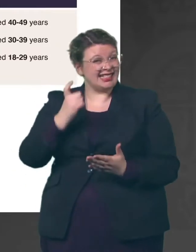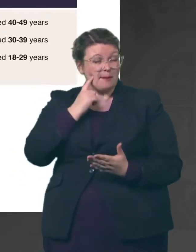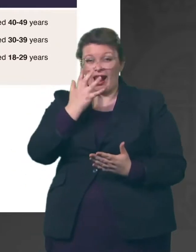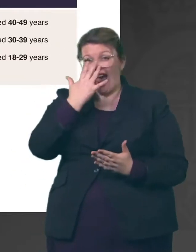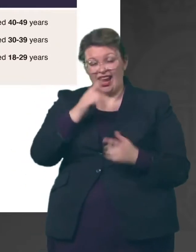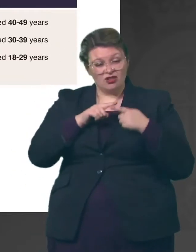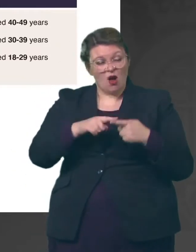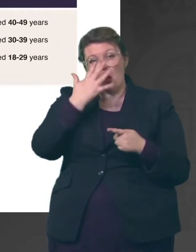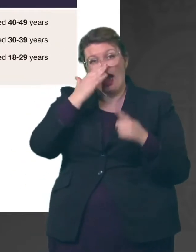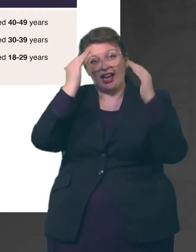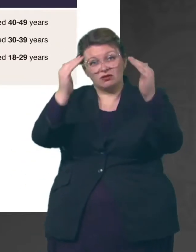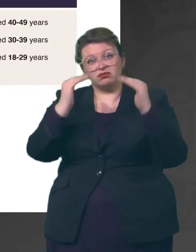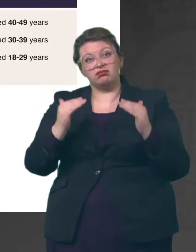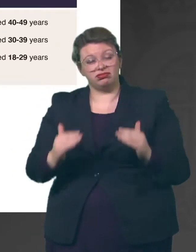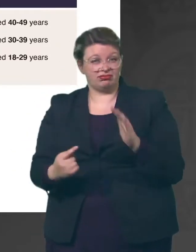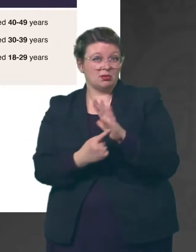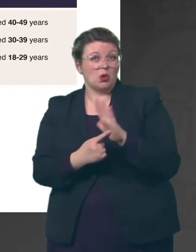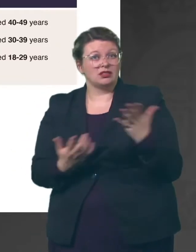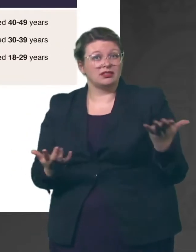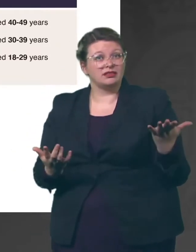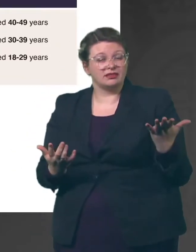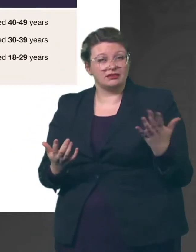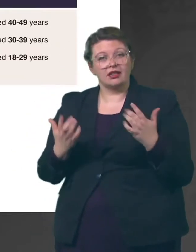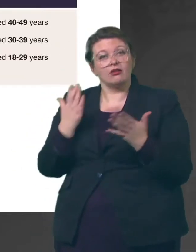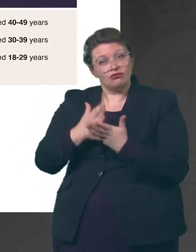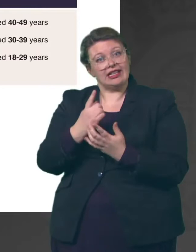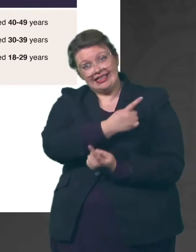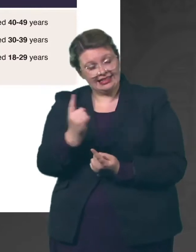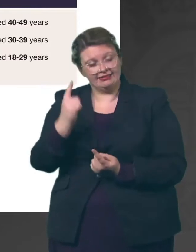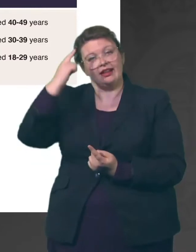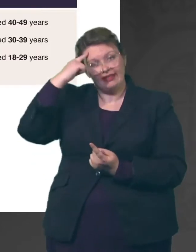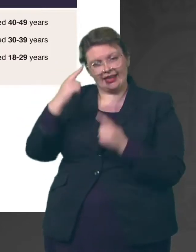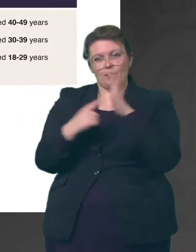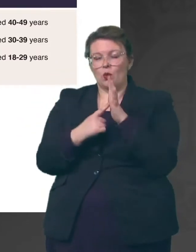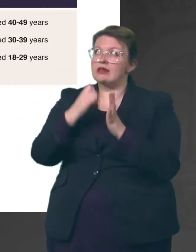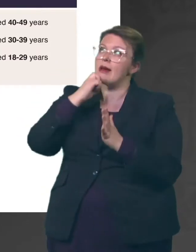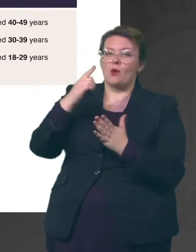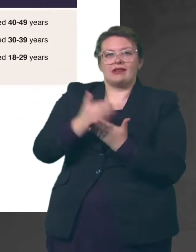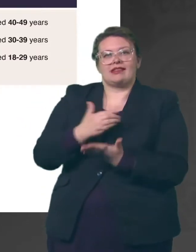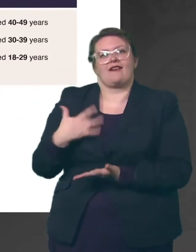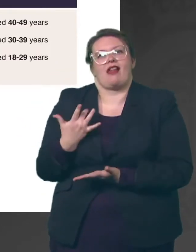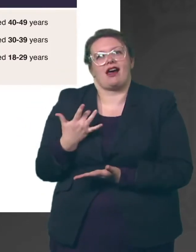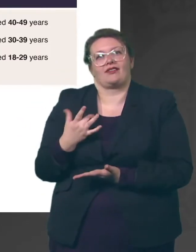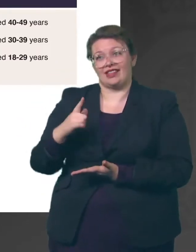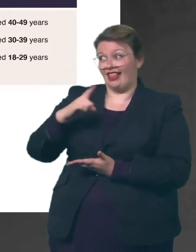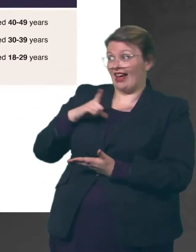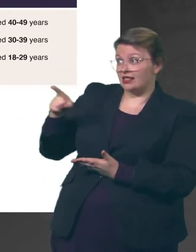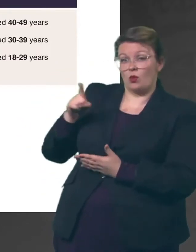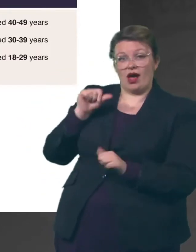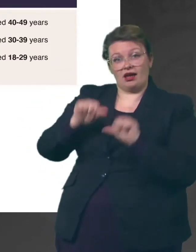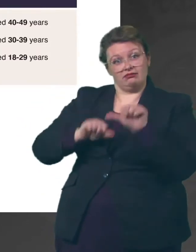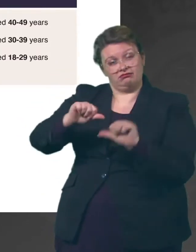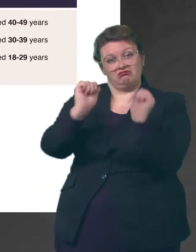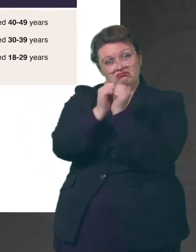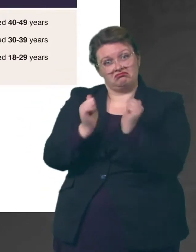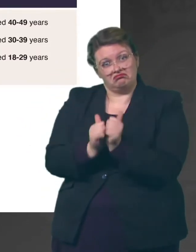duty is to put saving lives first, and that's what we've done. So I can confirm that we will follow this clinical